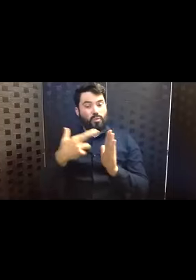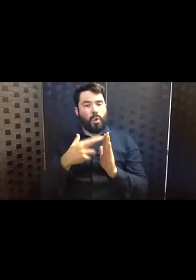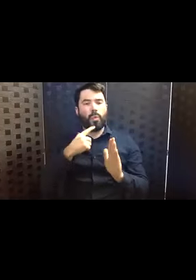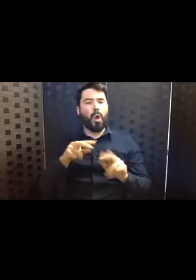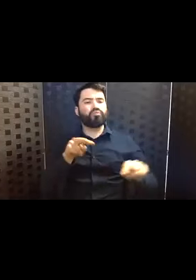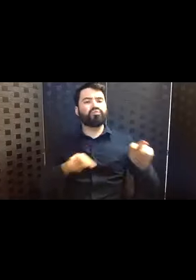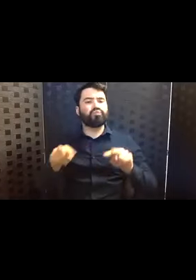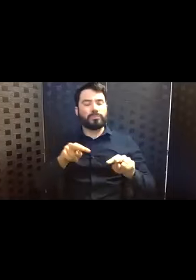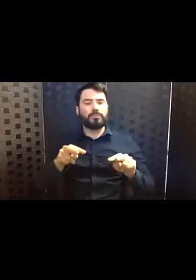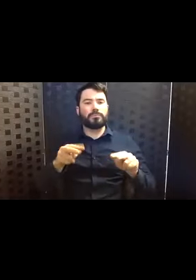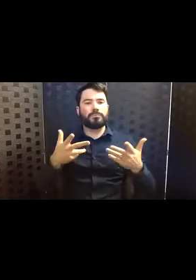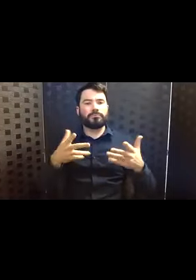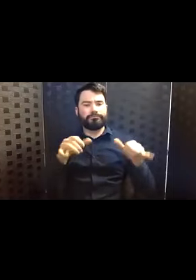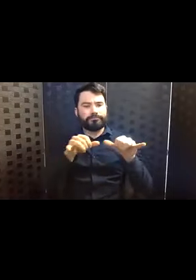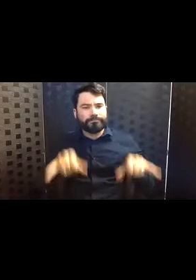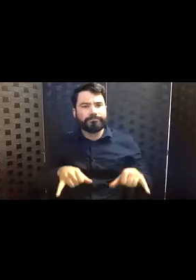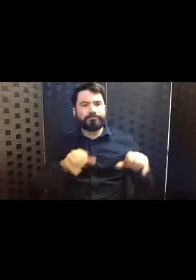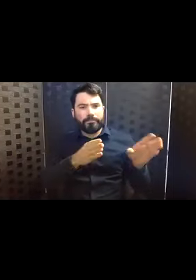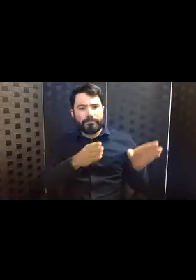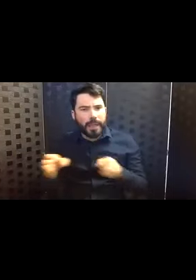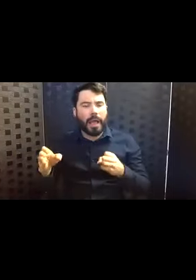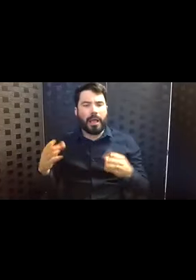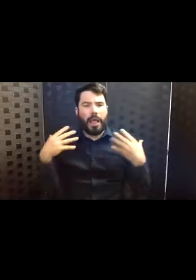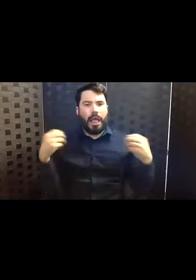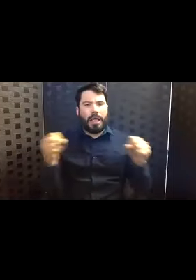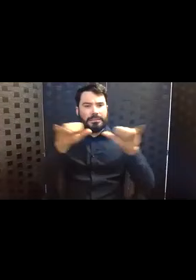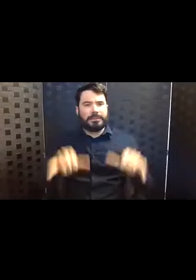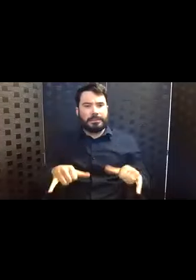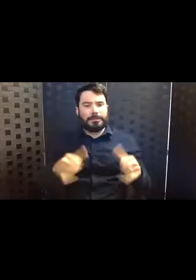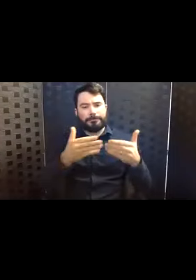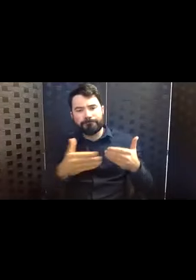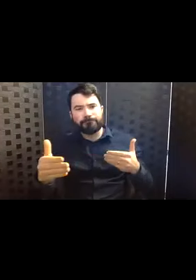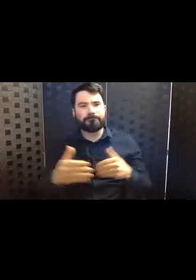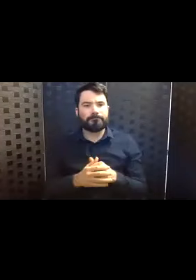strategic direction and operations of our health system and